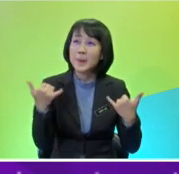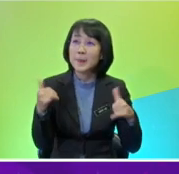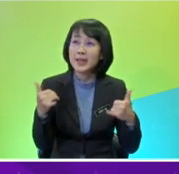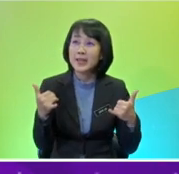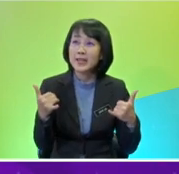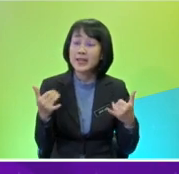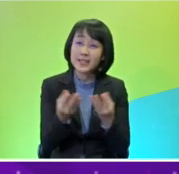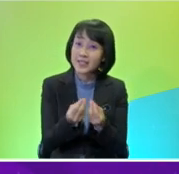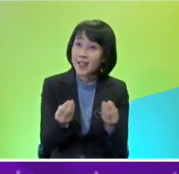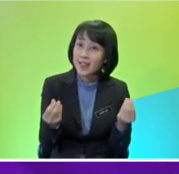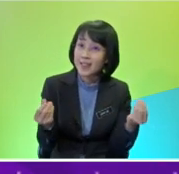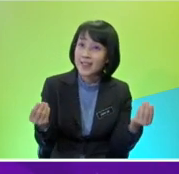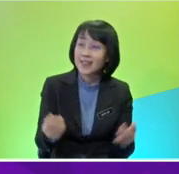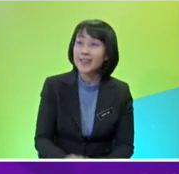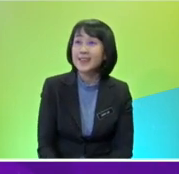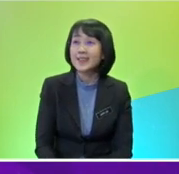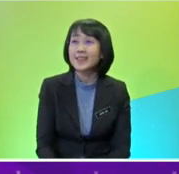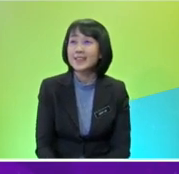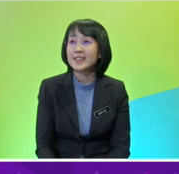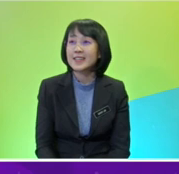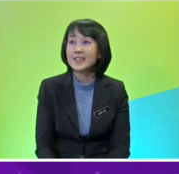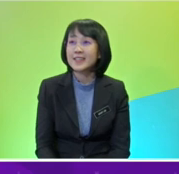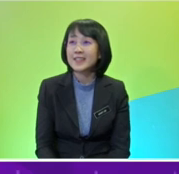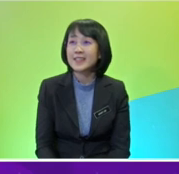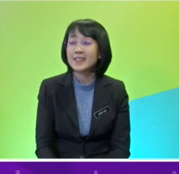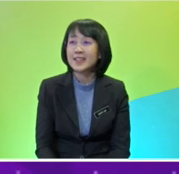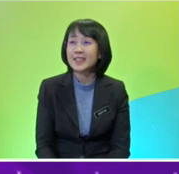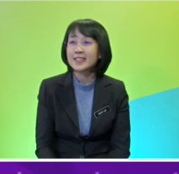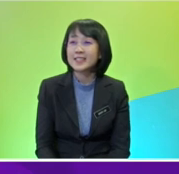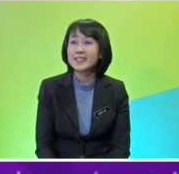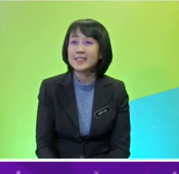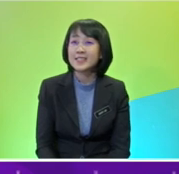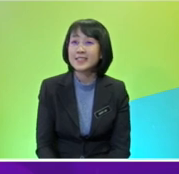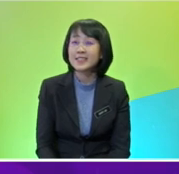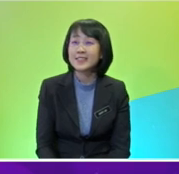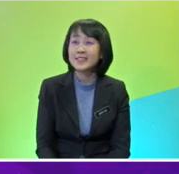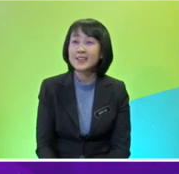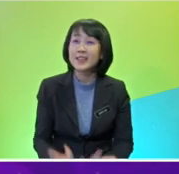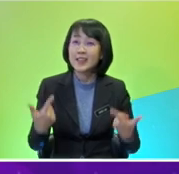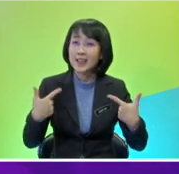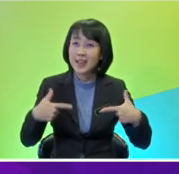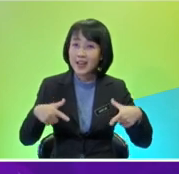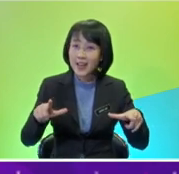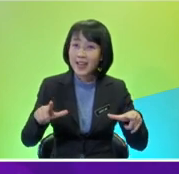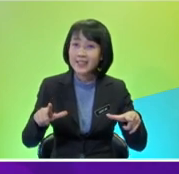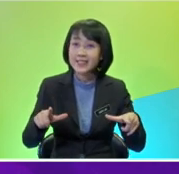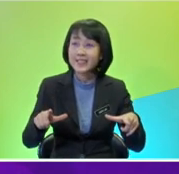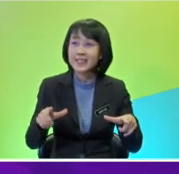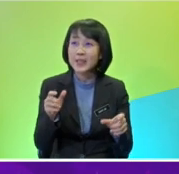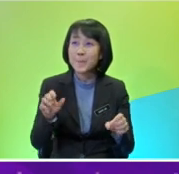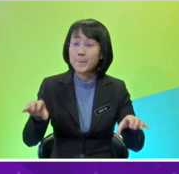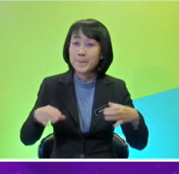Let's play sand. Oh, let's play a sand can also. Or maybe more accurate, you can say, let's make sand castle. Okay, Adam, can you